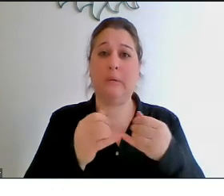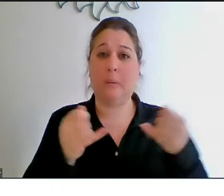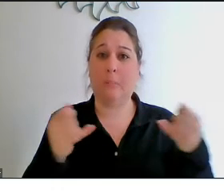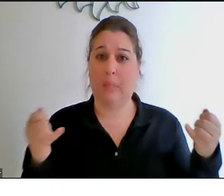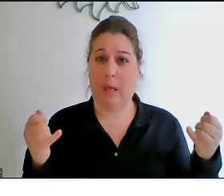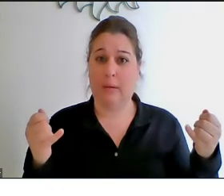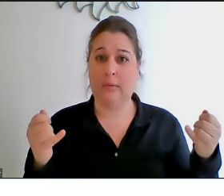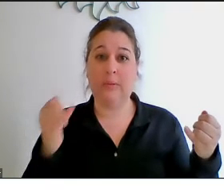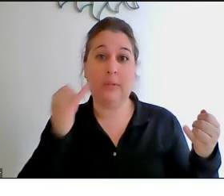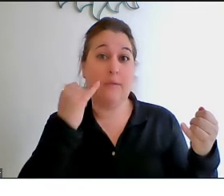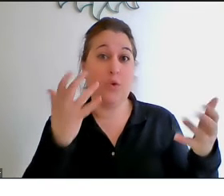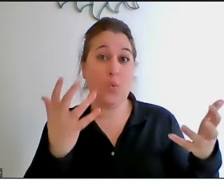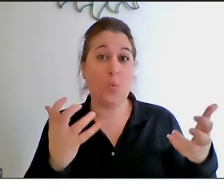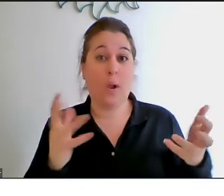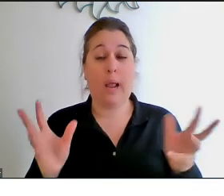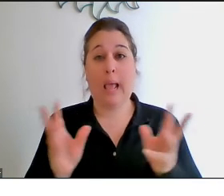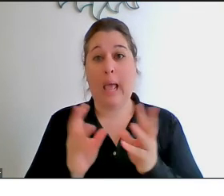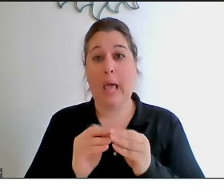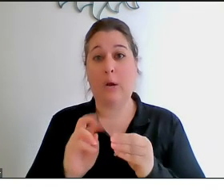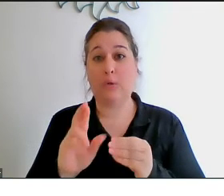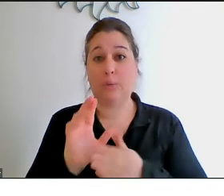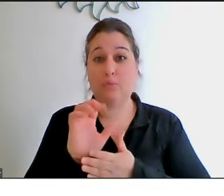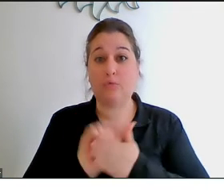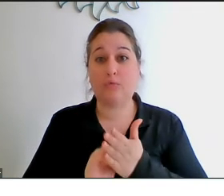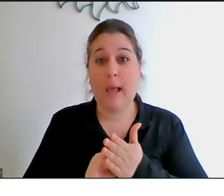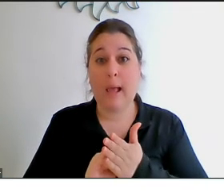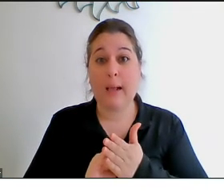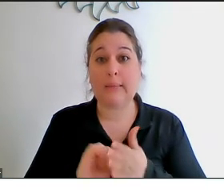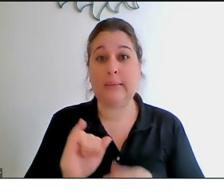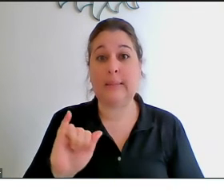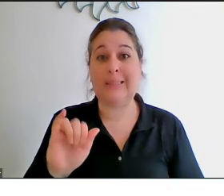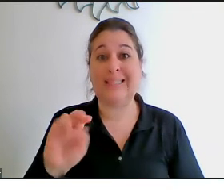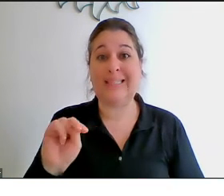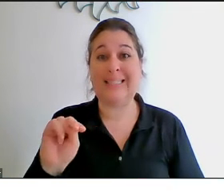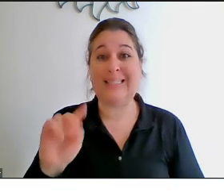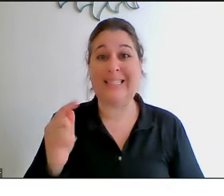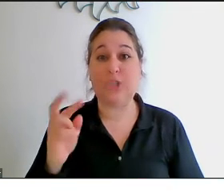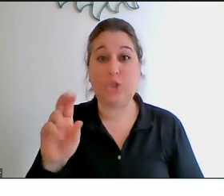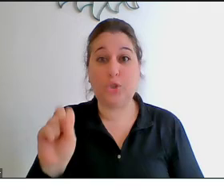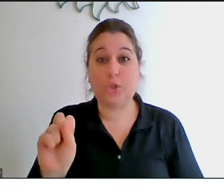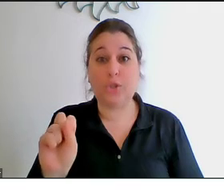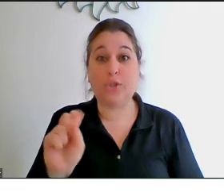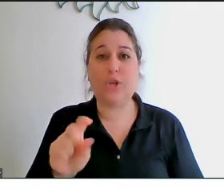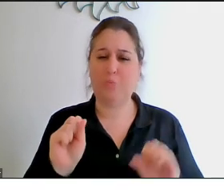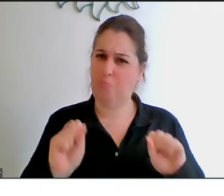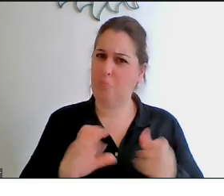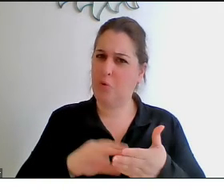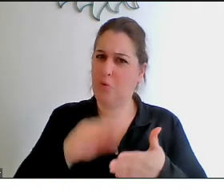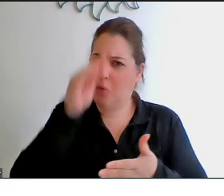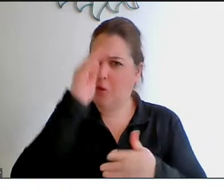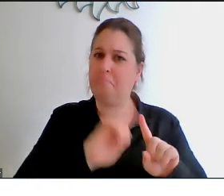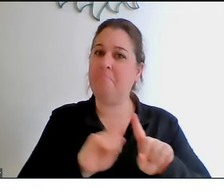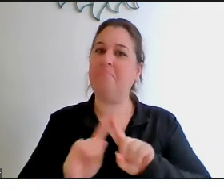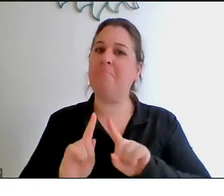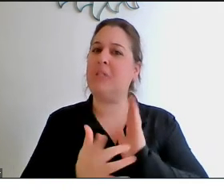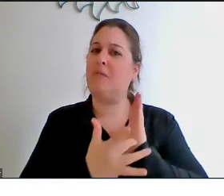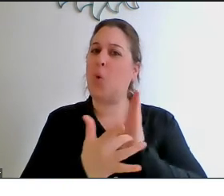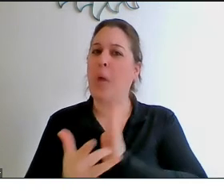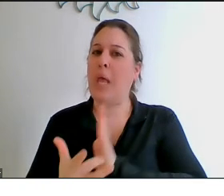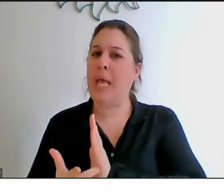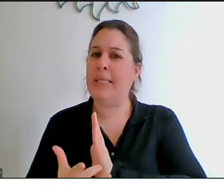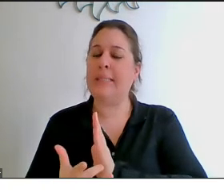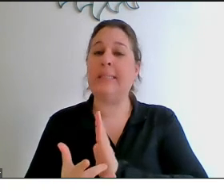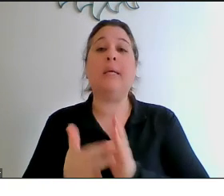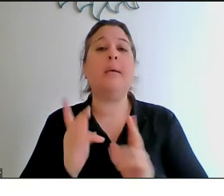So when you're adding and subtracting integers, there's lots of different ways that you can be taught and how you can learn how to do